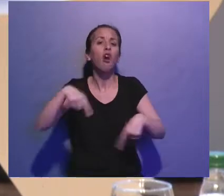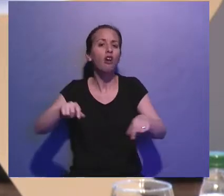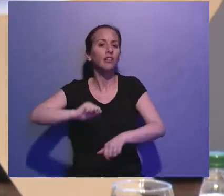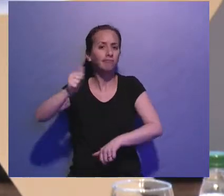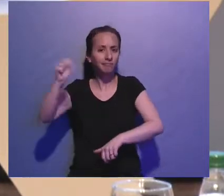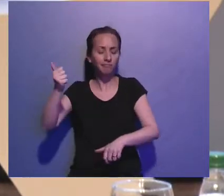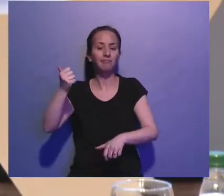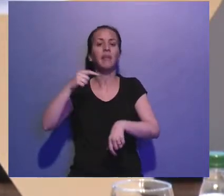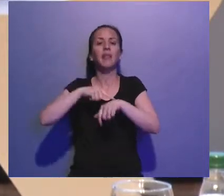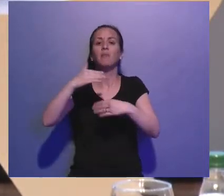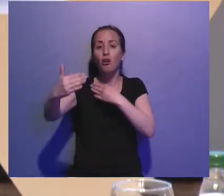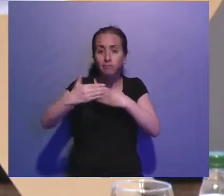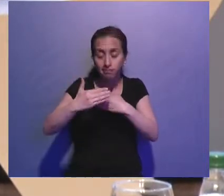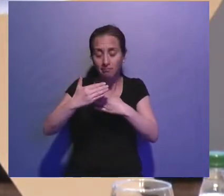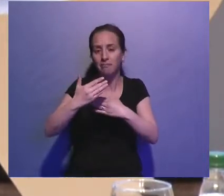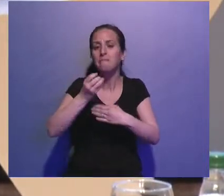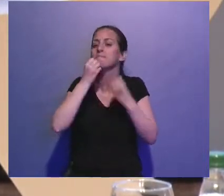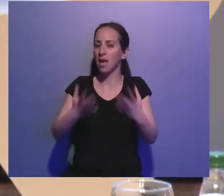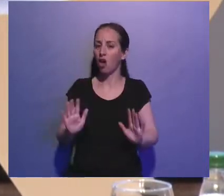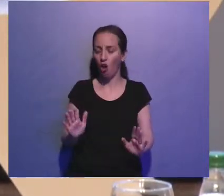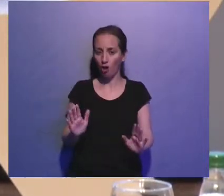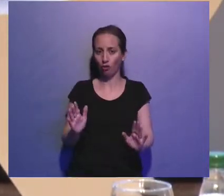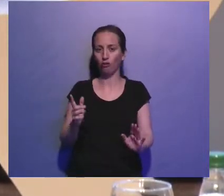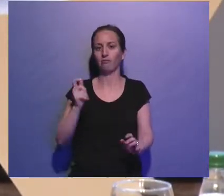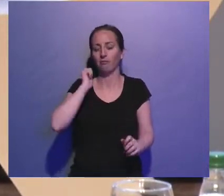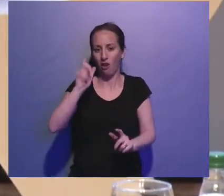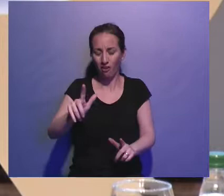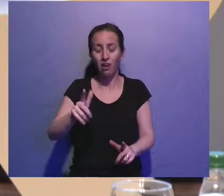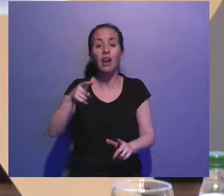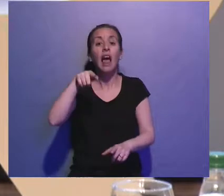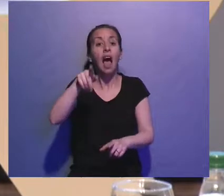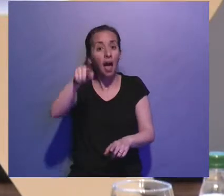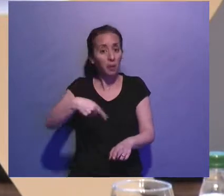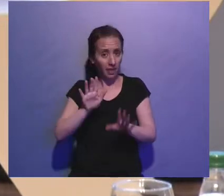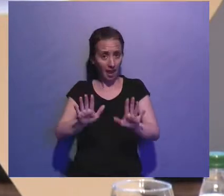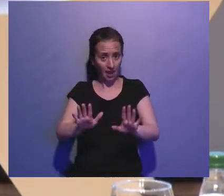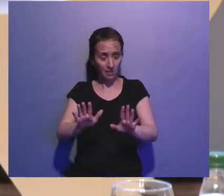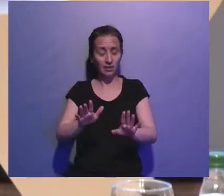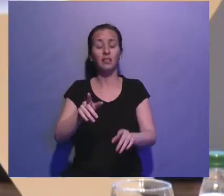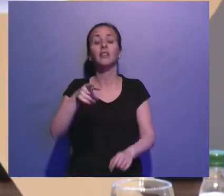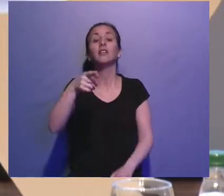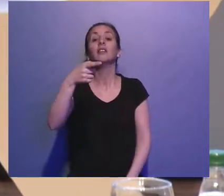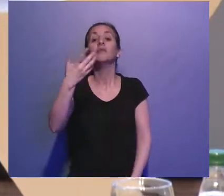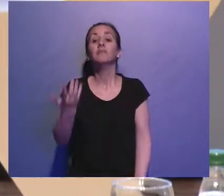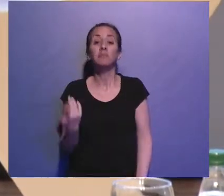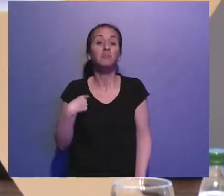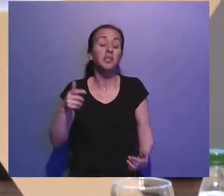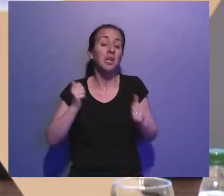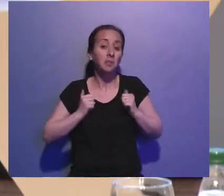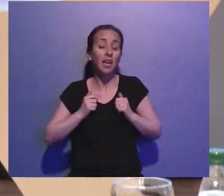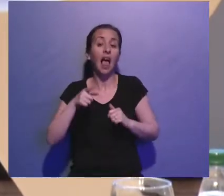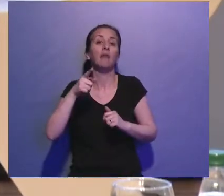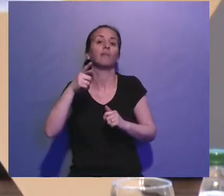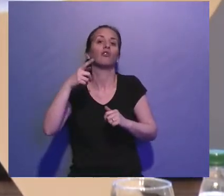open culture. So that's where we got the idea for this framework, and that's where we hope that the open data movement will go, that